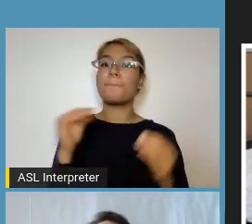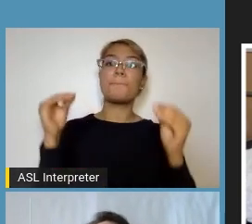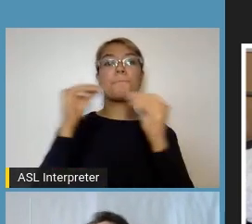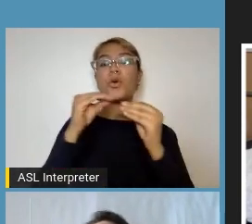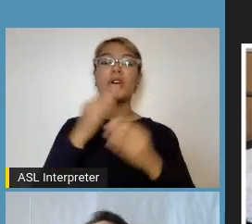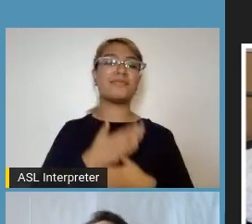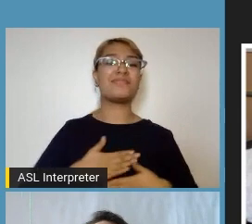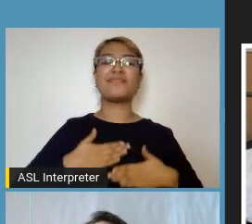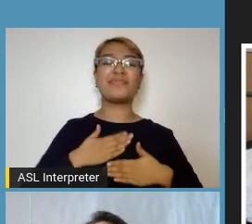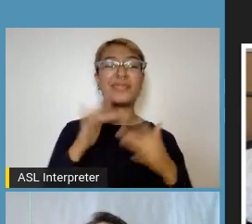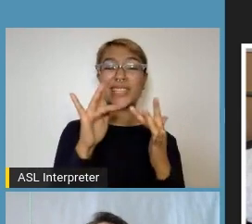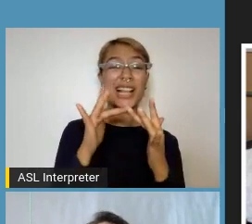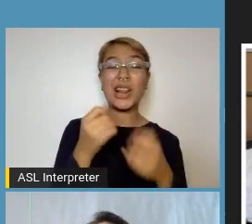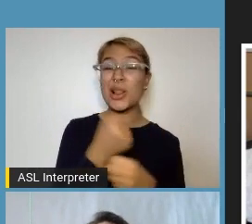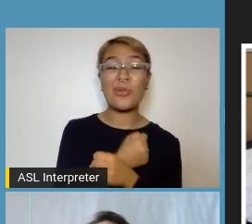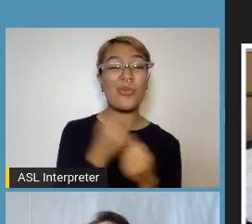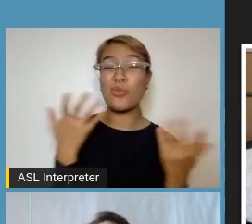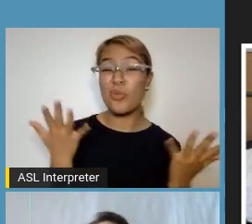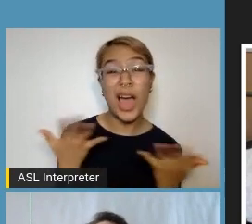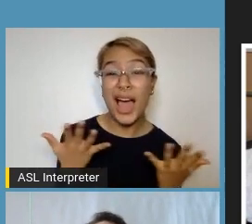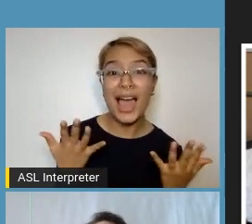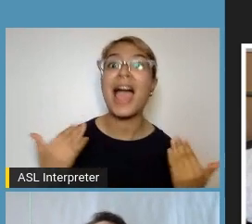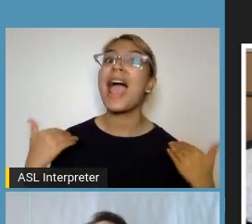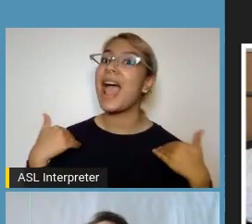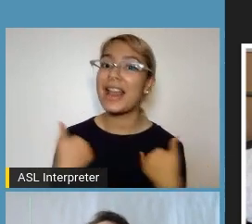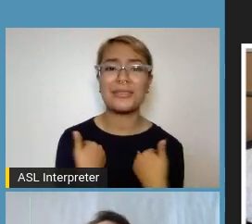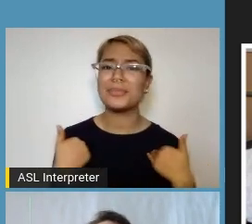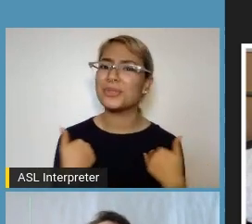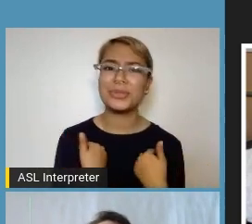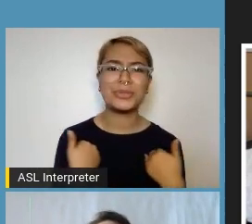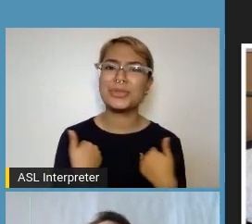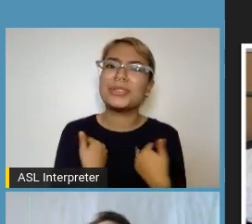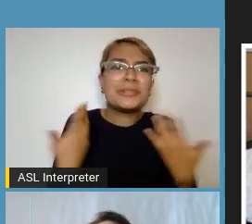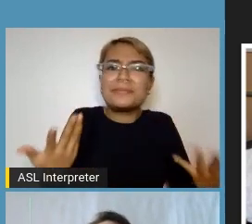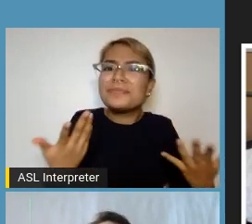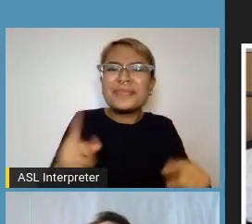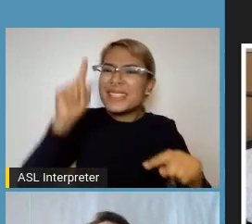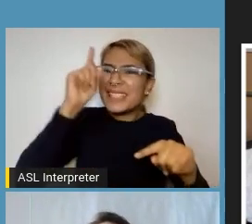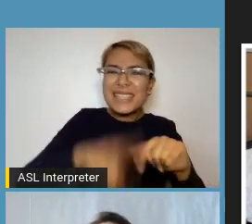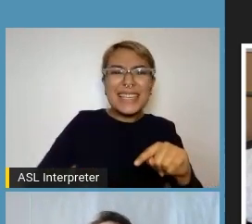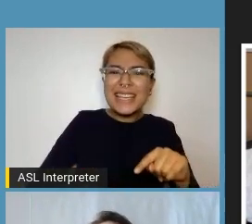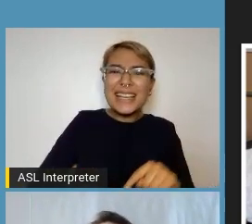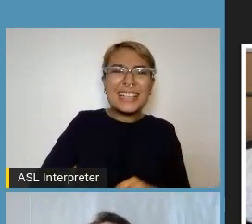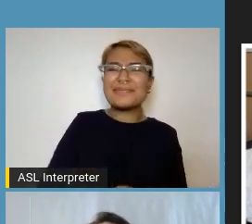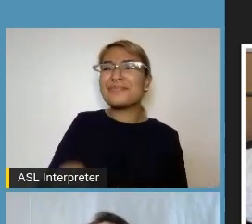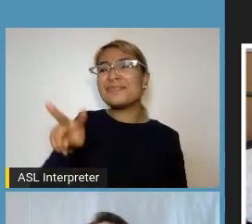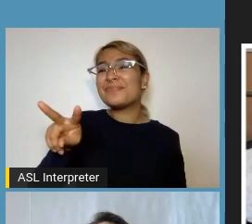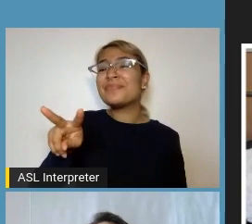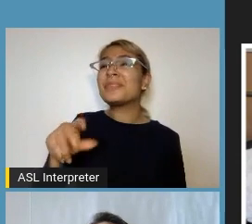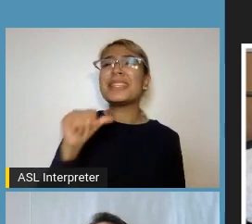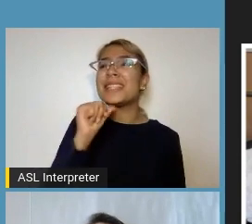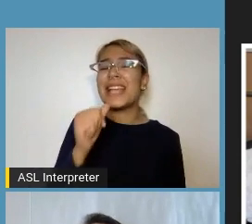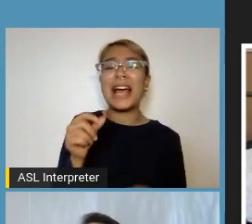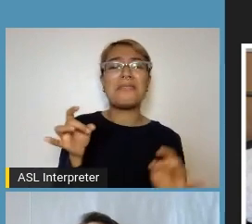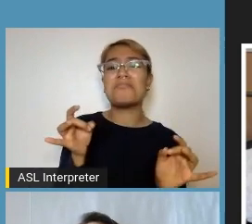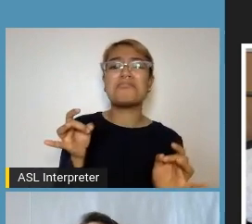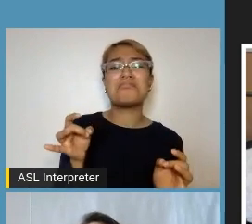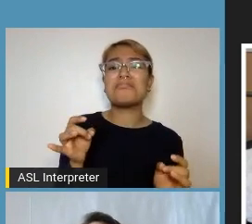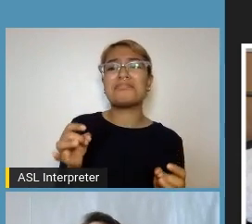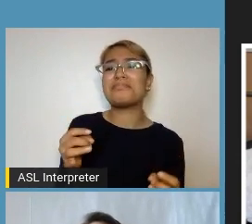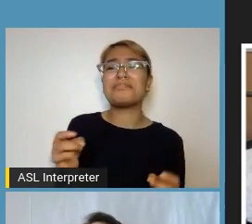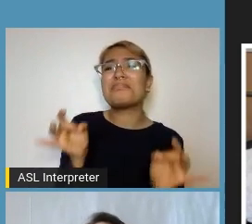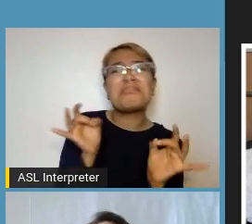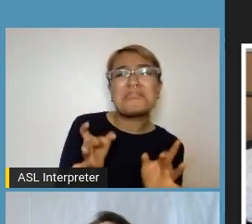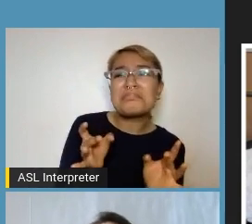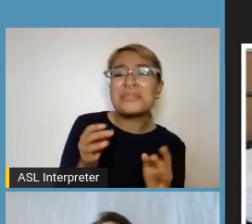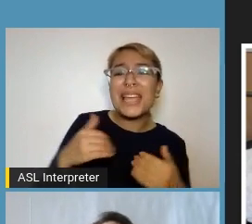The internet loves animals. No one with half a heart can resist the cute or funny animal videos. So I thought, why not have